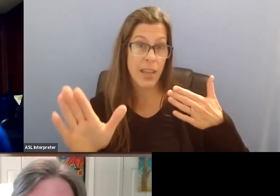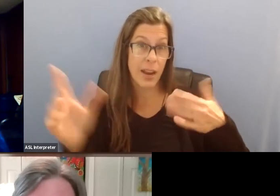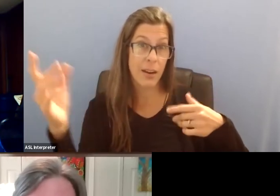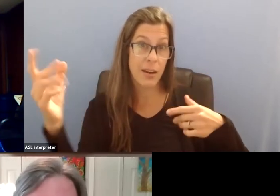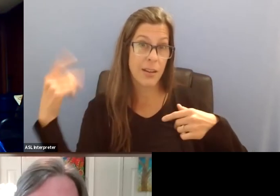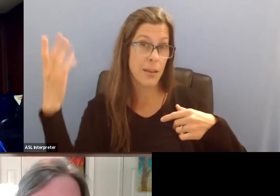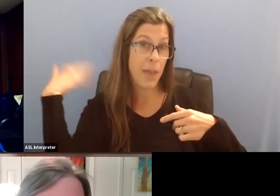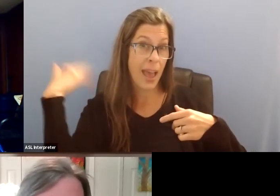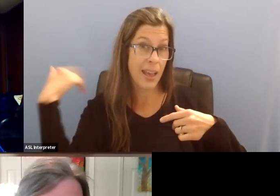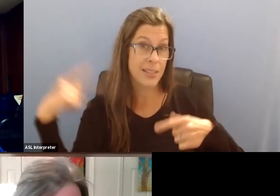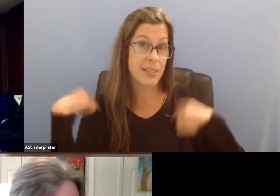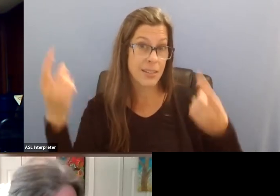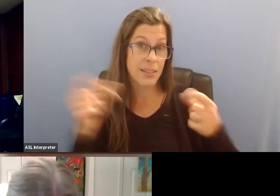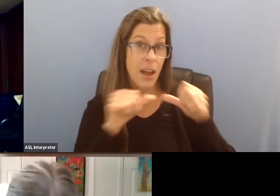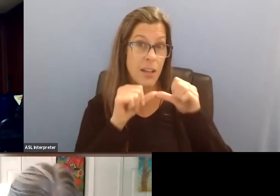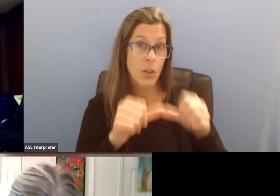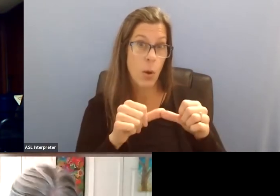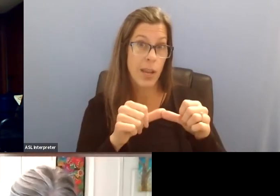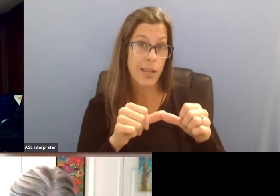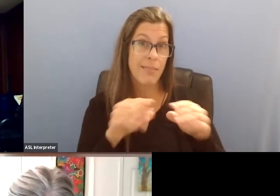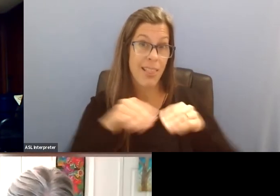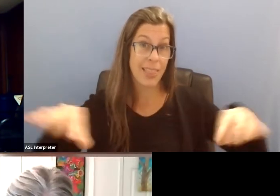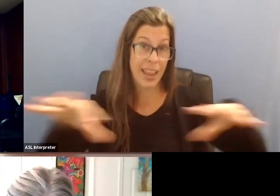the land on which I live, work, and go birding on.